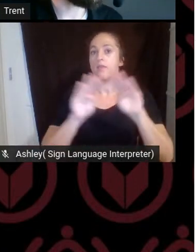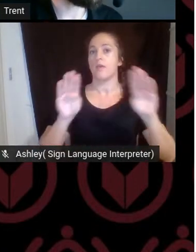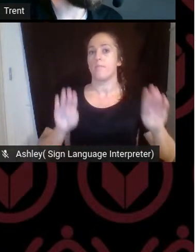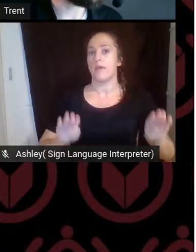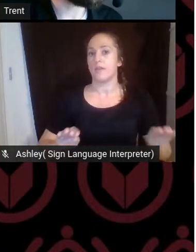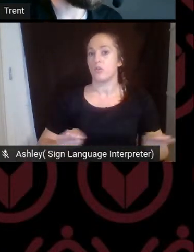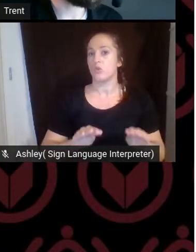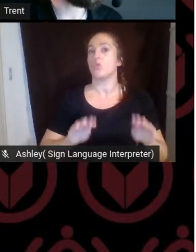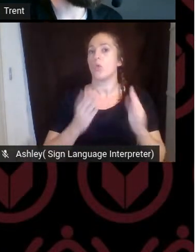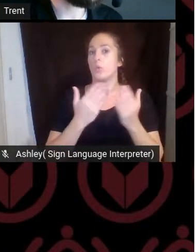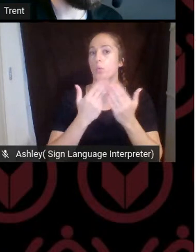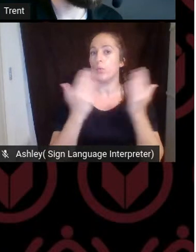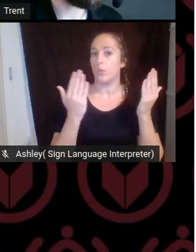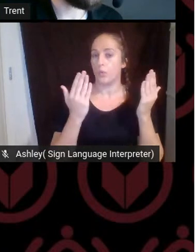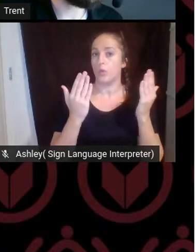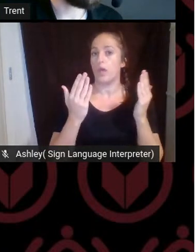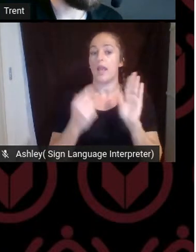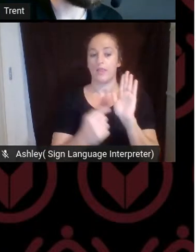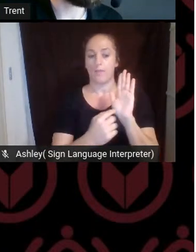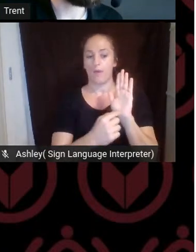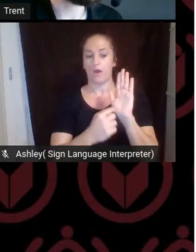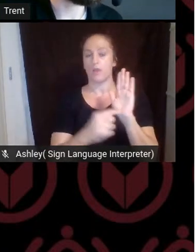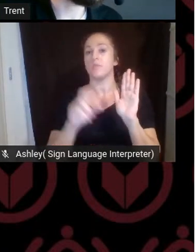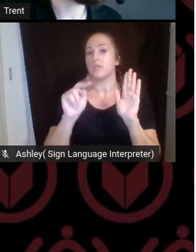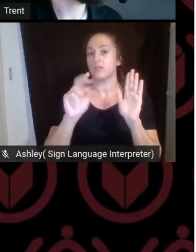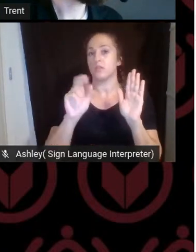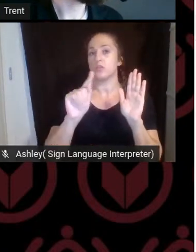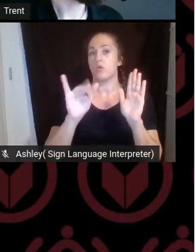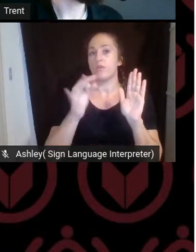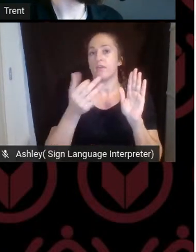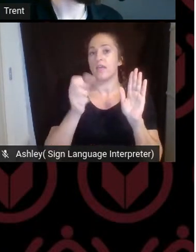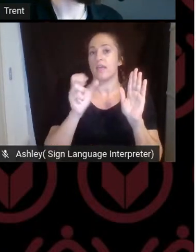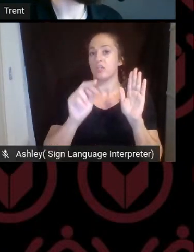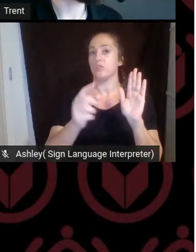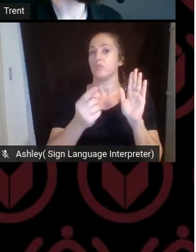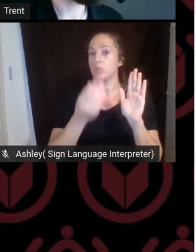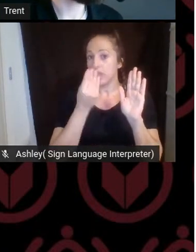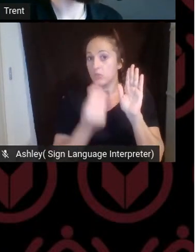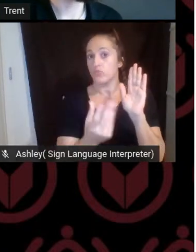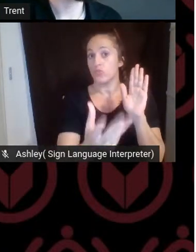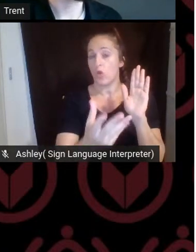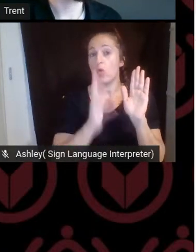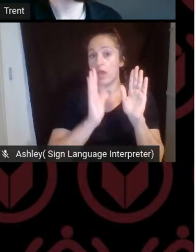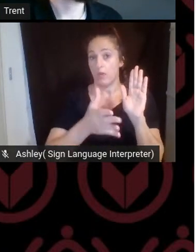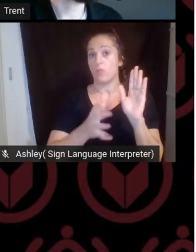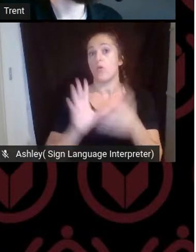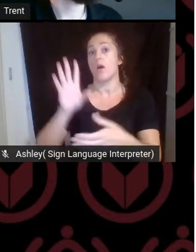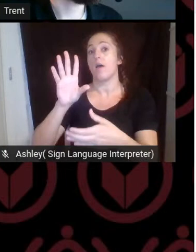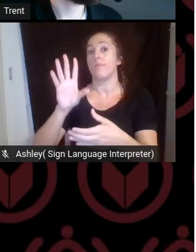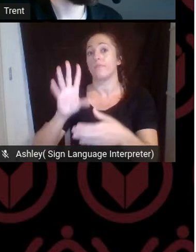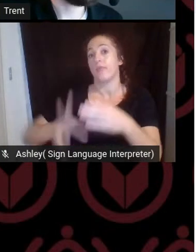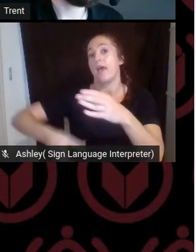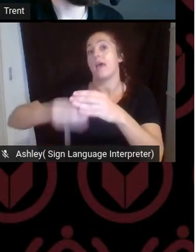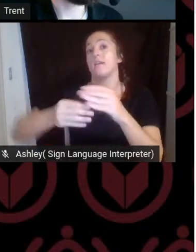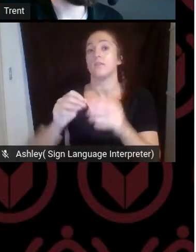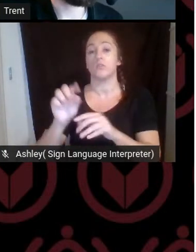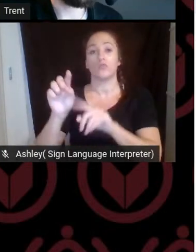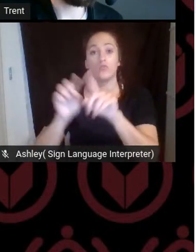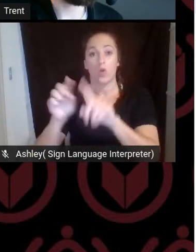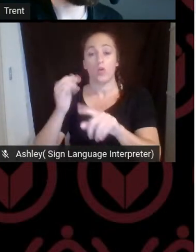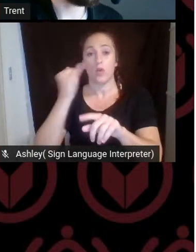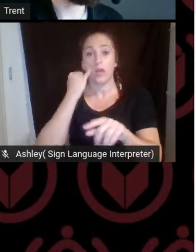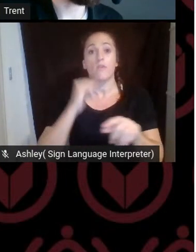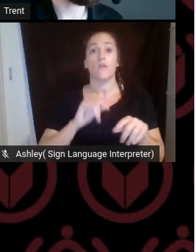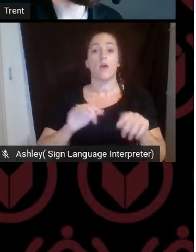give me this notification down here, one file added to starred. And then if I go into starred, it will